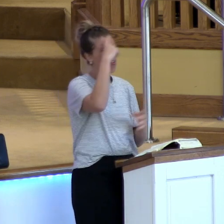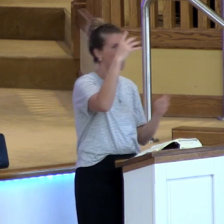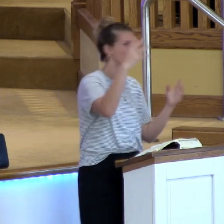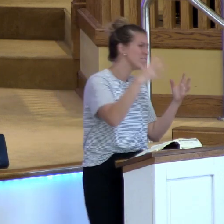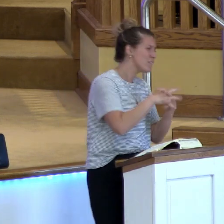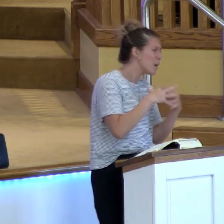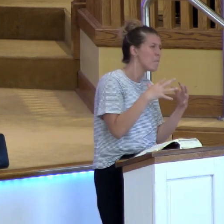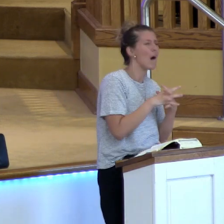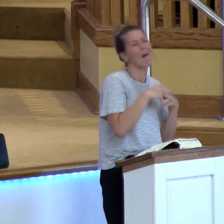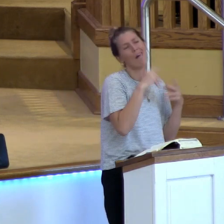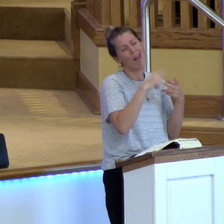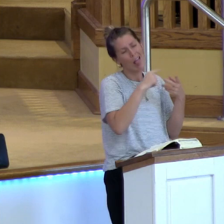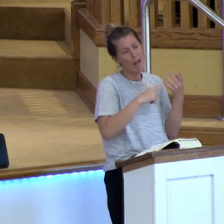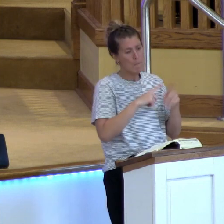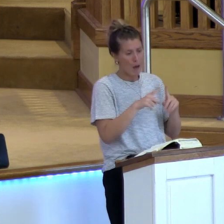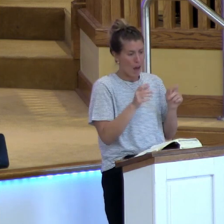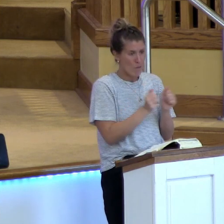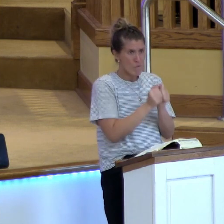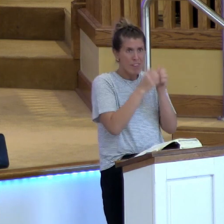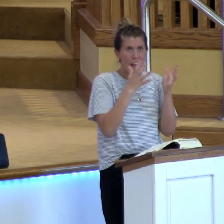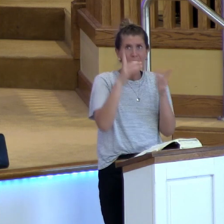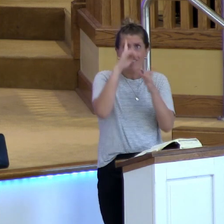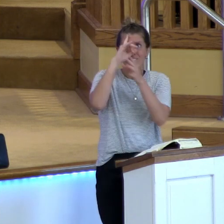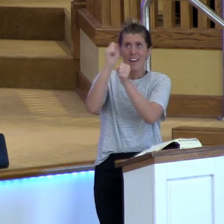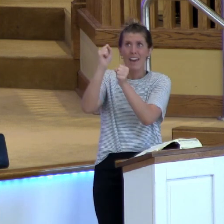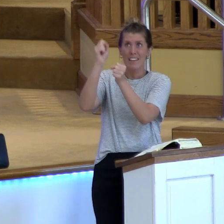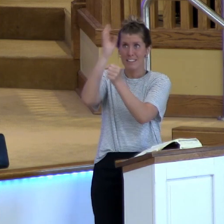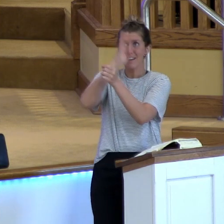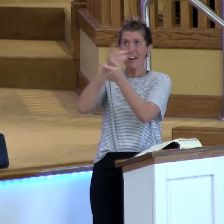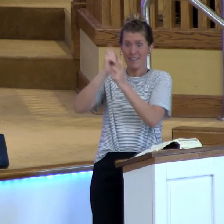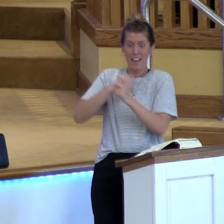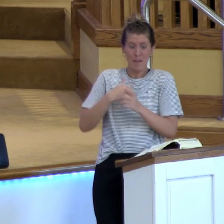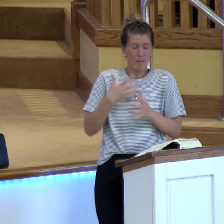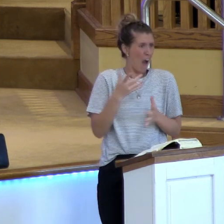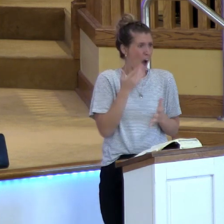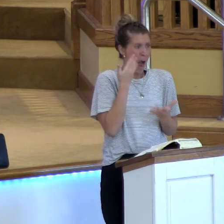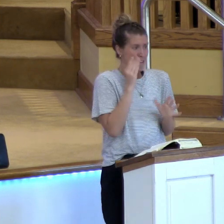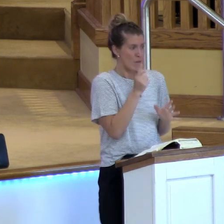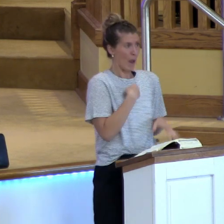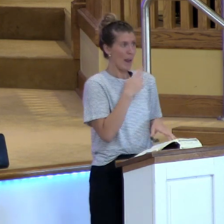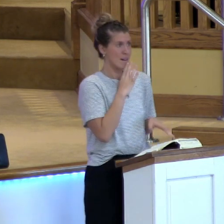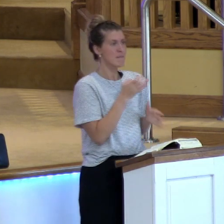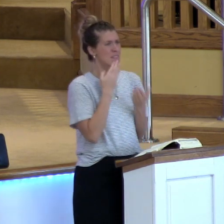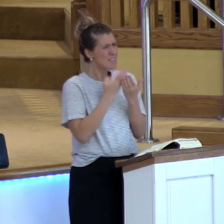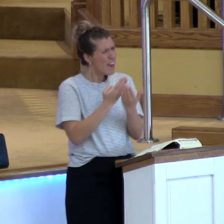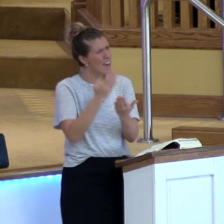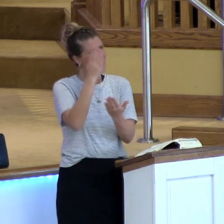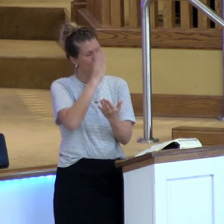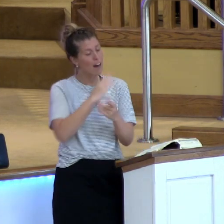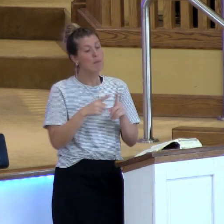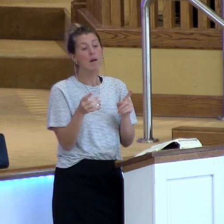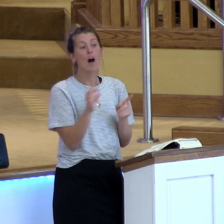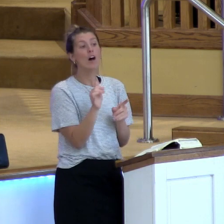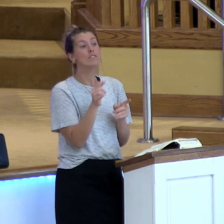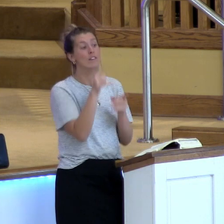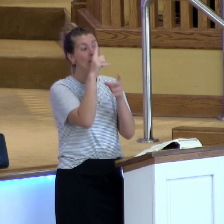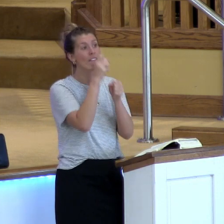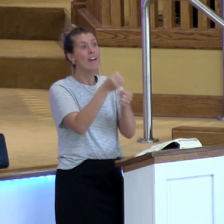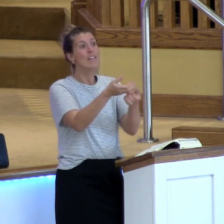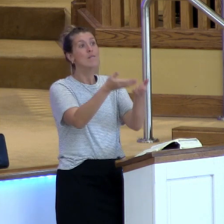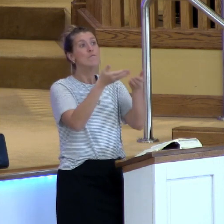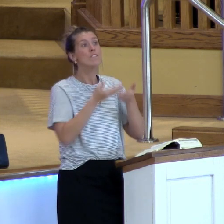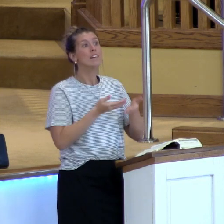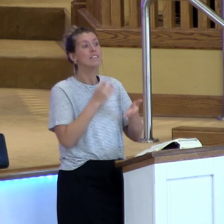different things. But where would I be tonight without the faith that God has given to me? Thank God for that. But also what faith brings to the table